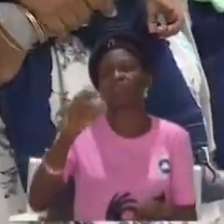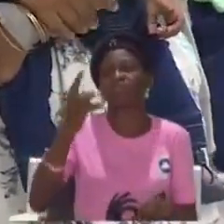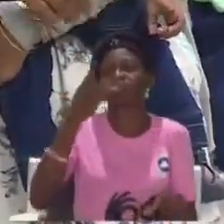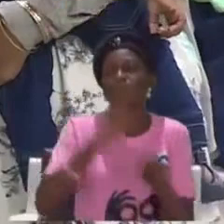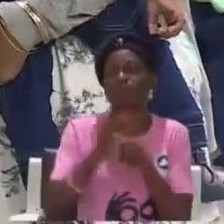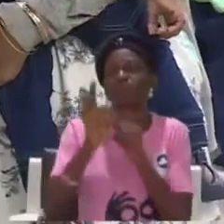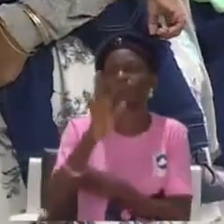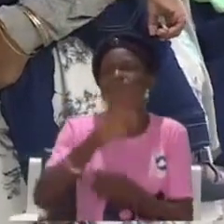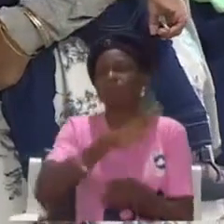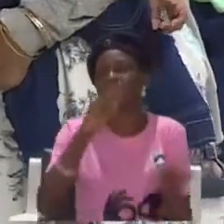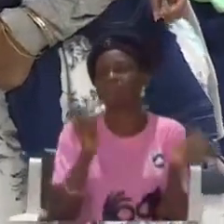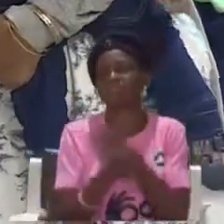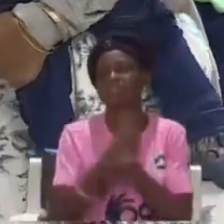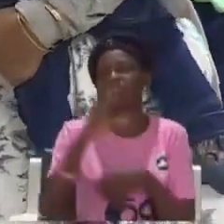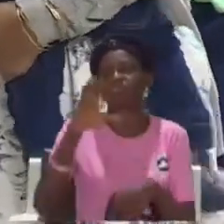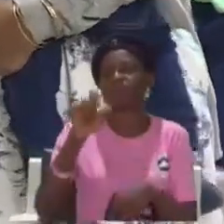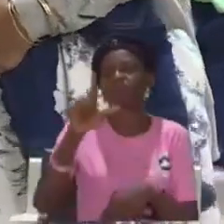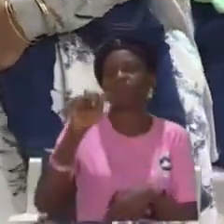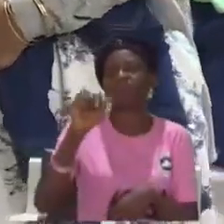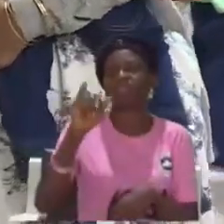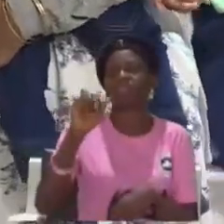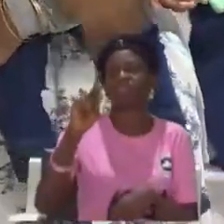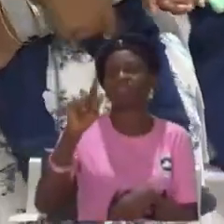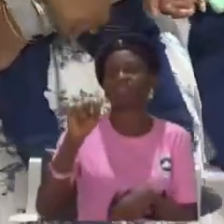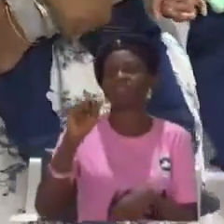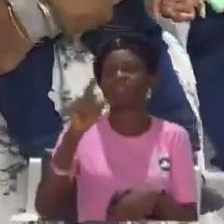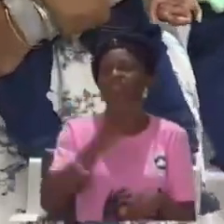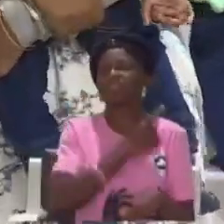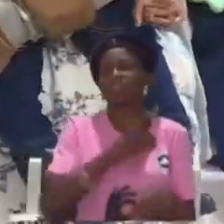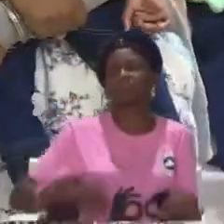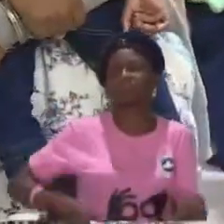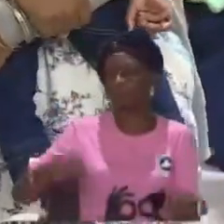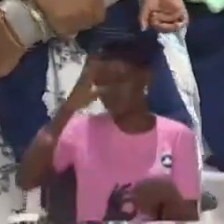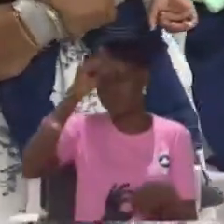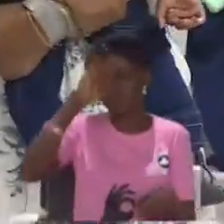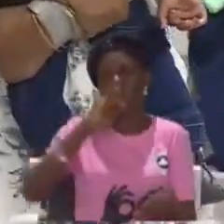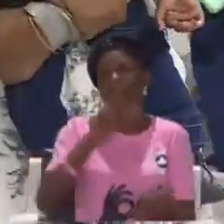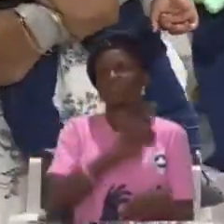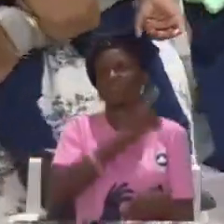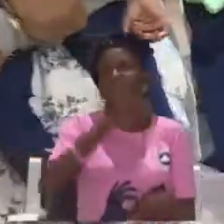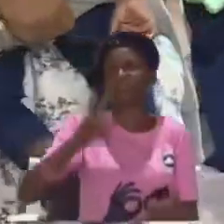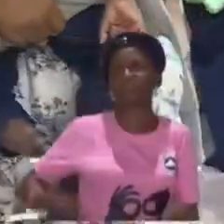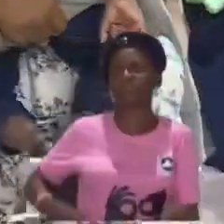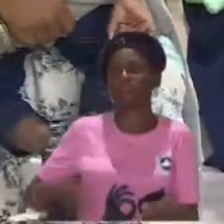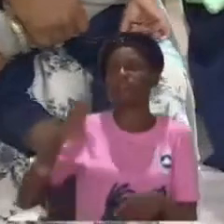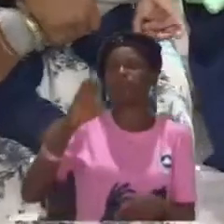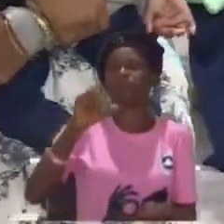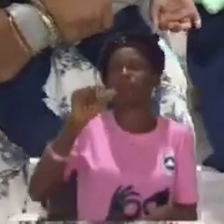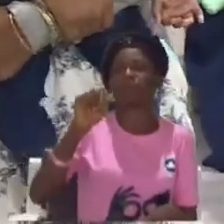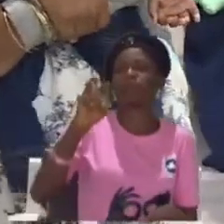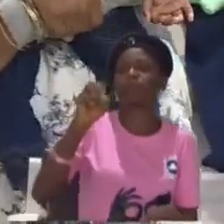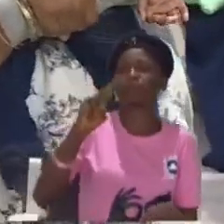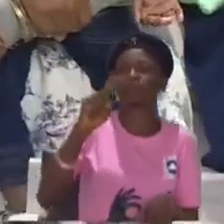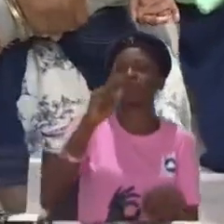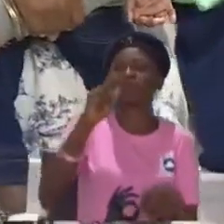Ilerioluwakiye Olayinka David, and the boy is David